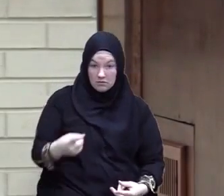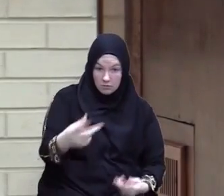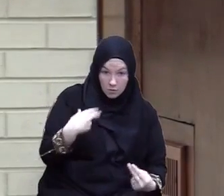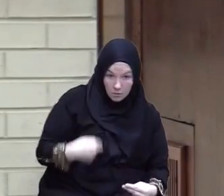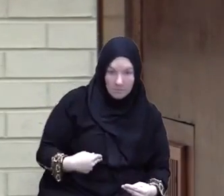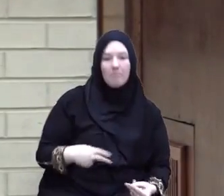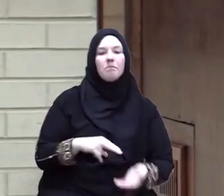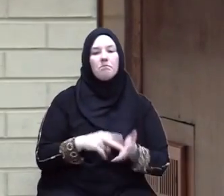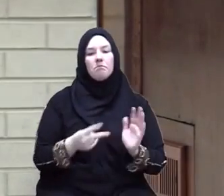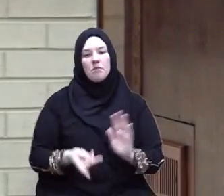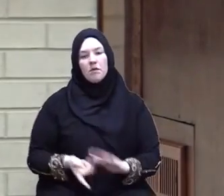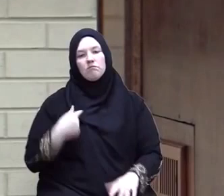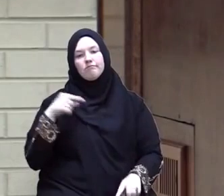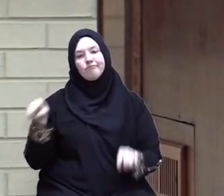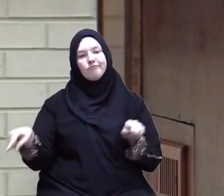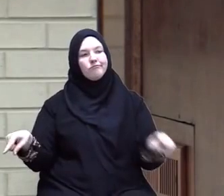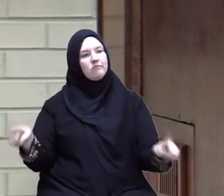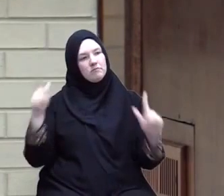One day,